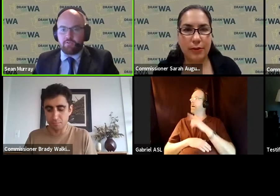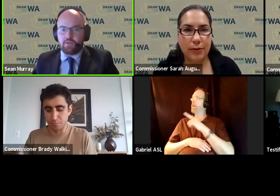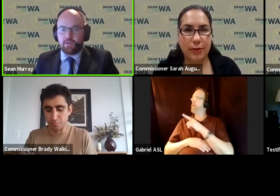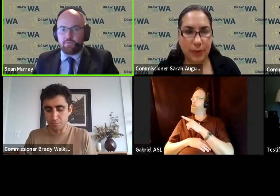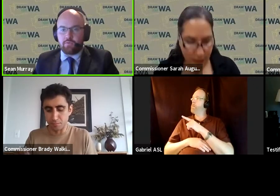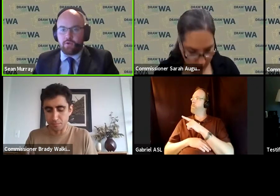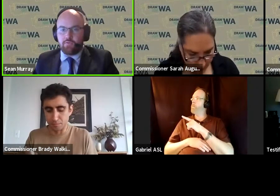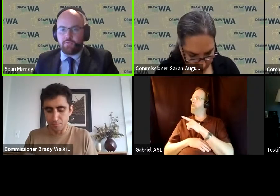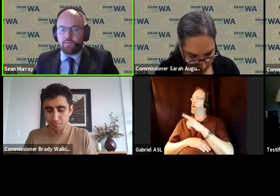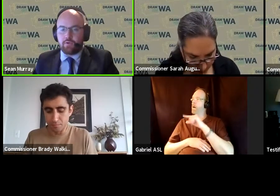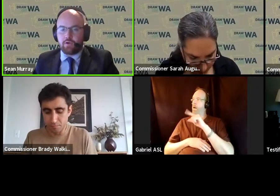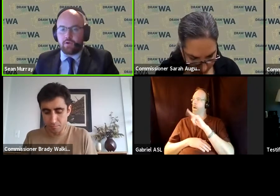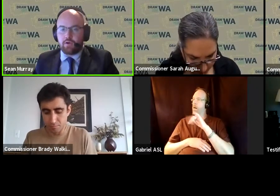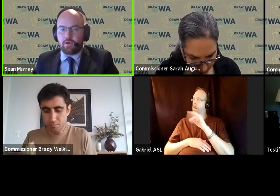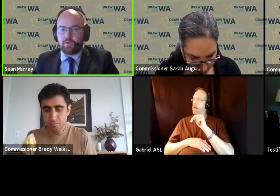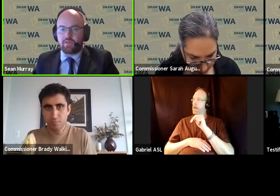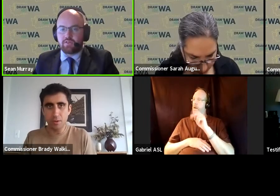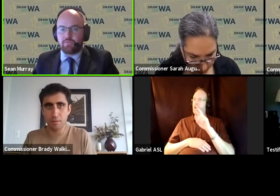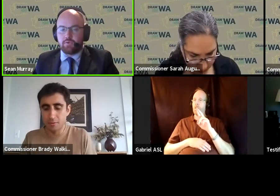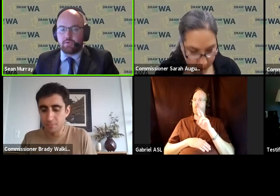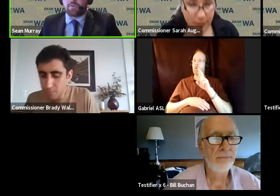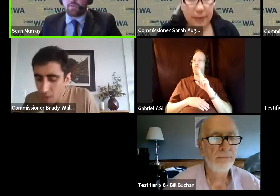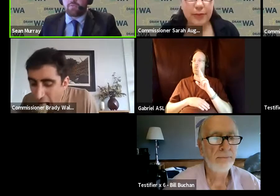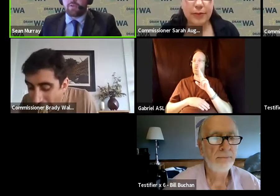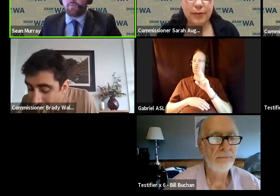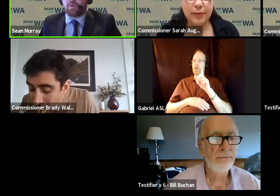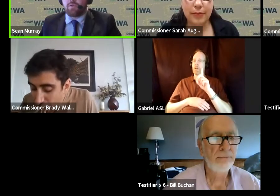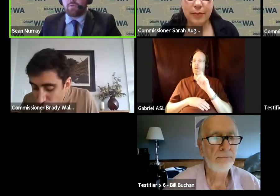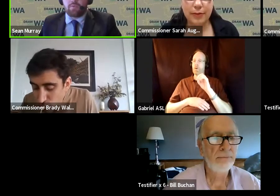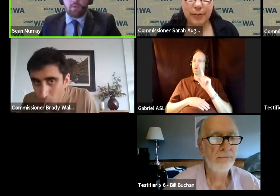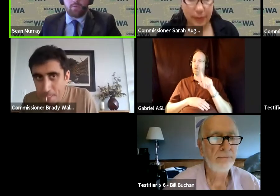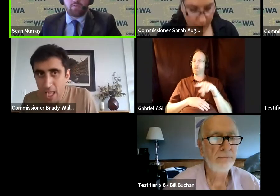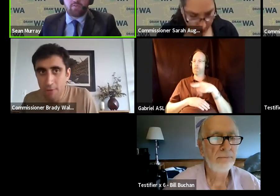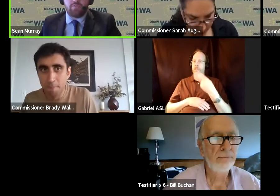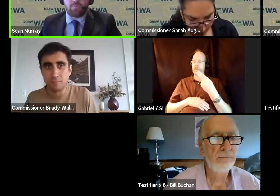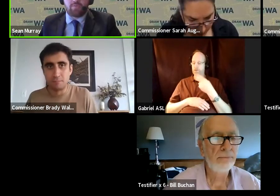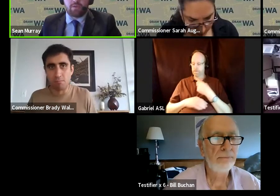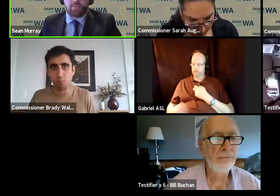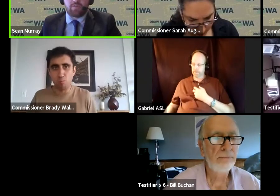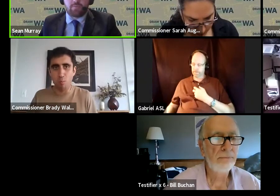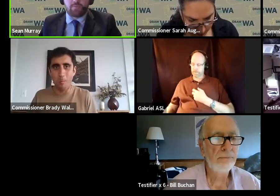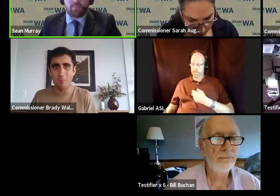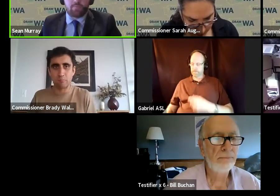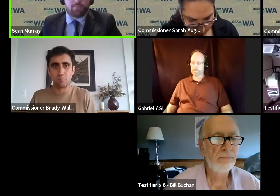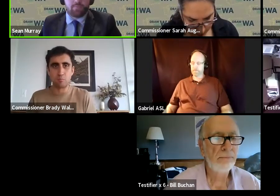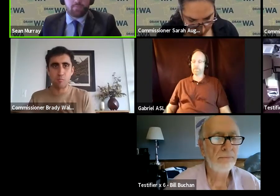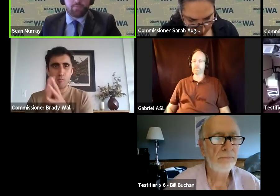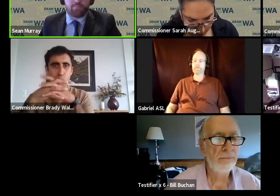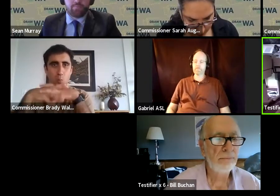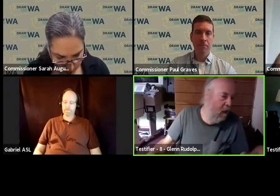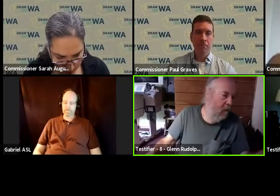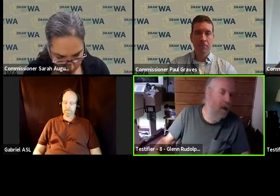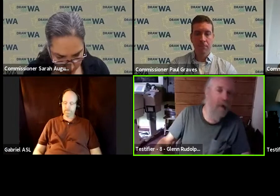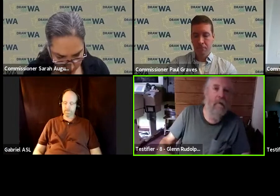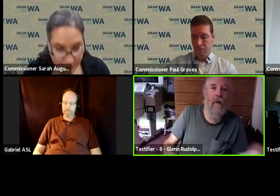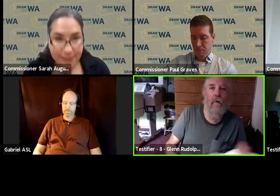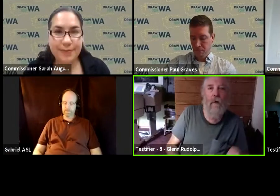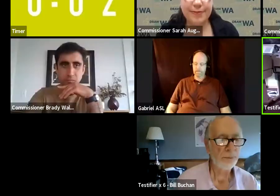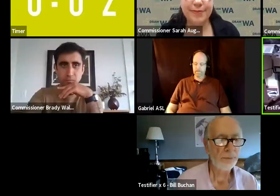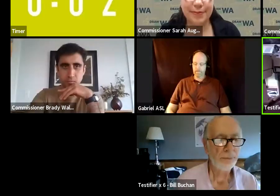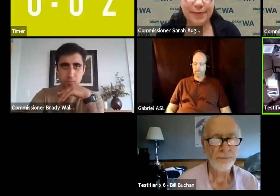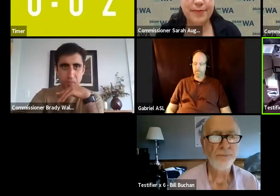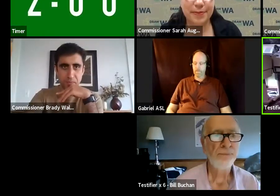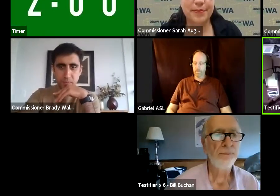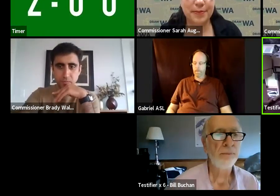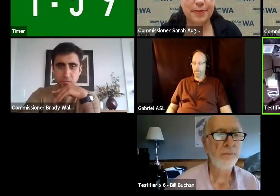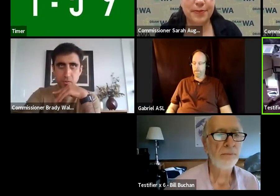can have Glenn Rudolph go next. If you can turn your video on, unmute yourself, and please begin your testimony. Hi, I'm Glenn